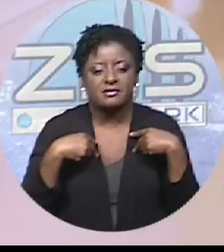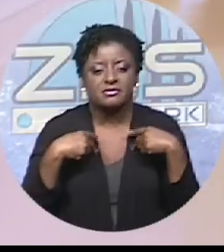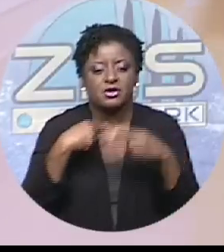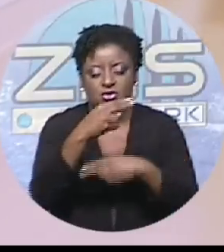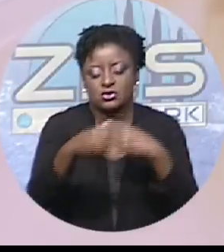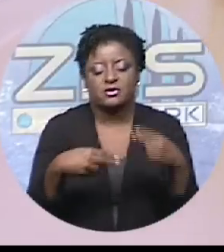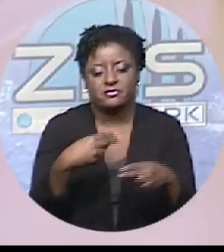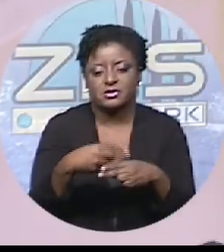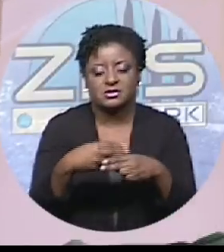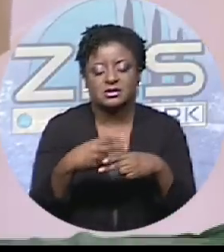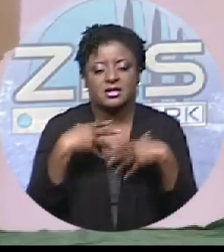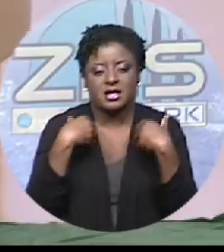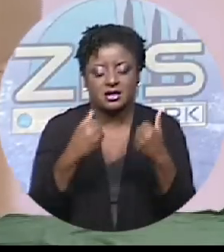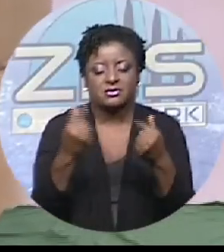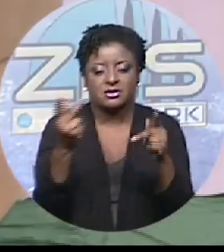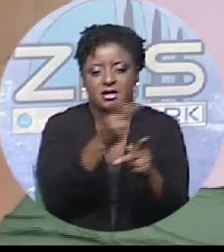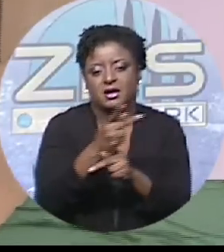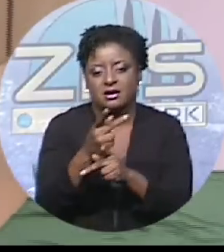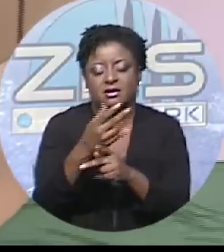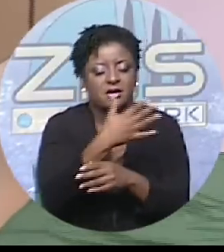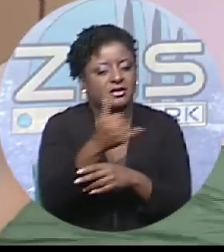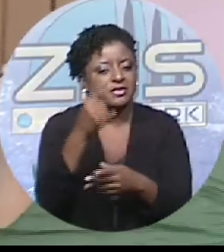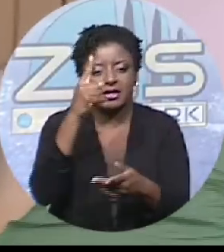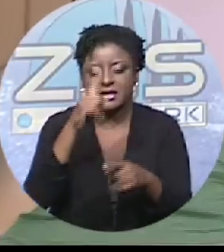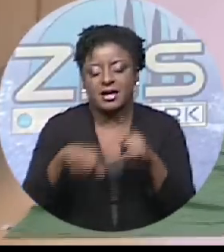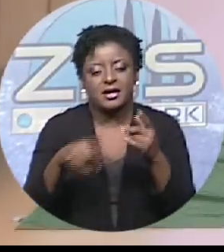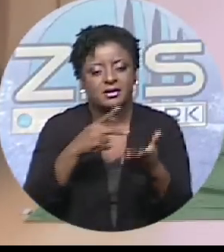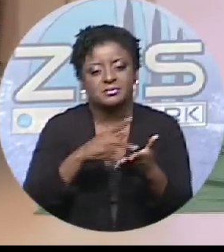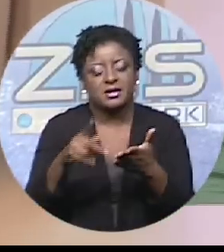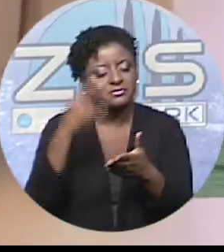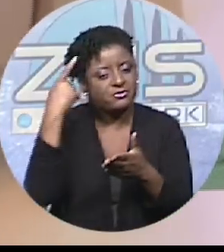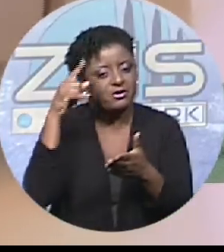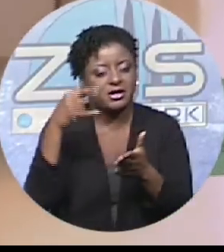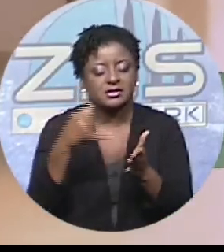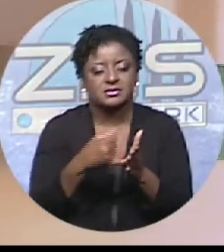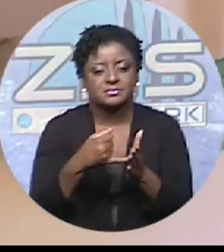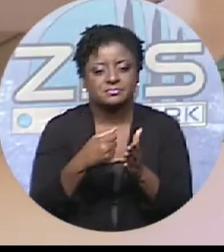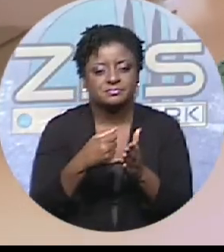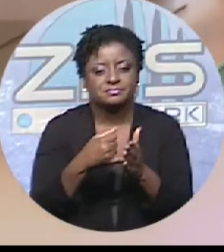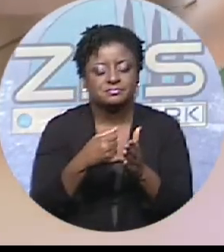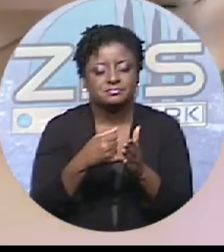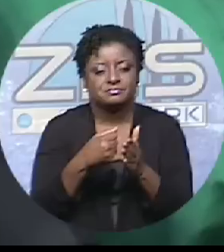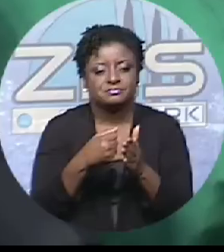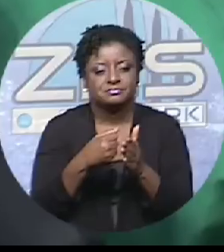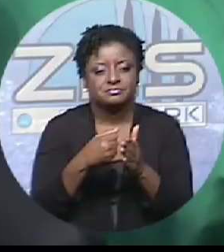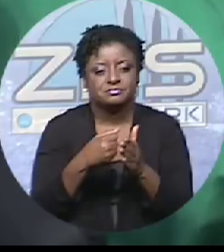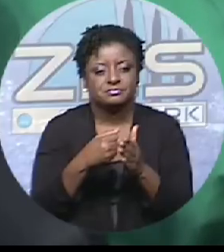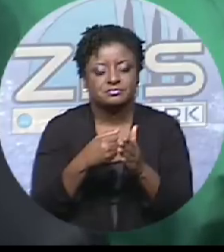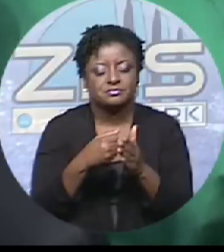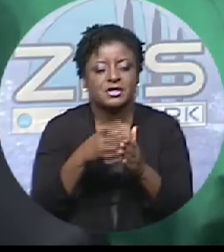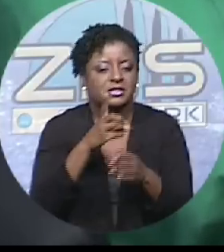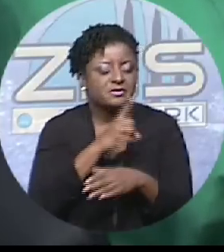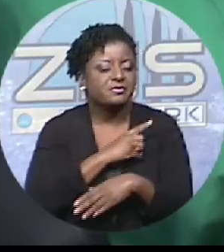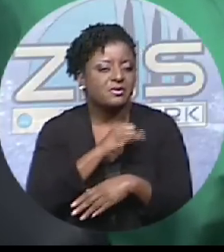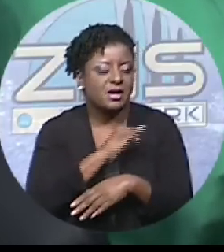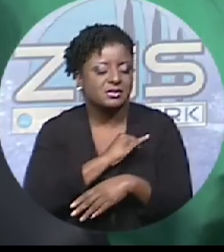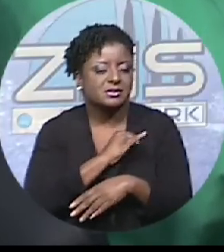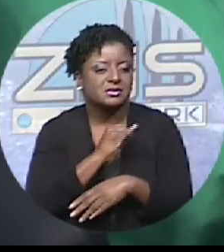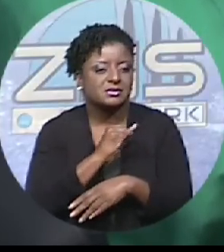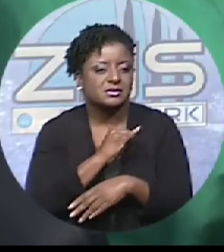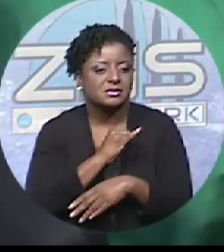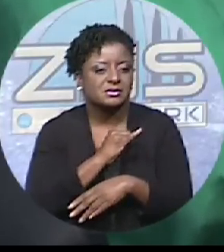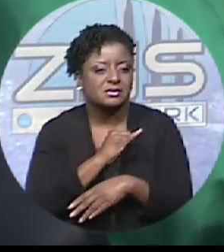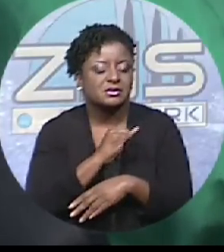care because they simply can't afford it. And based on these indicators, DeVoe Isaacs underscored the need for intervention in